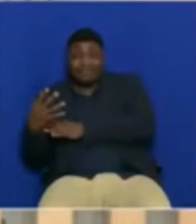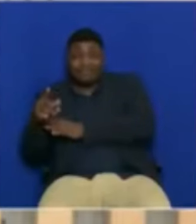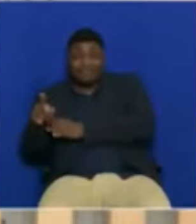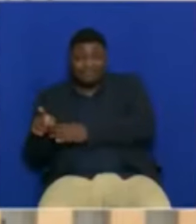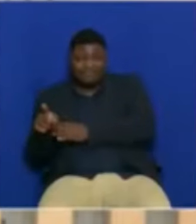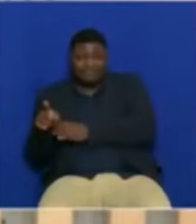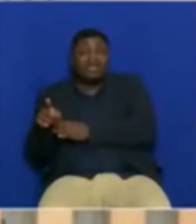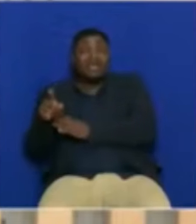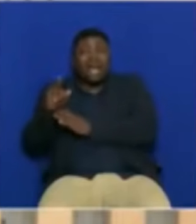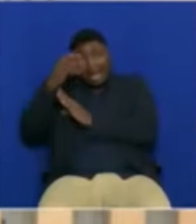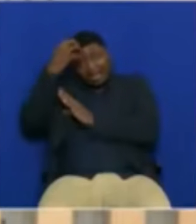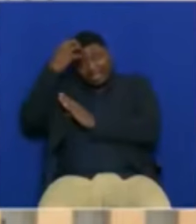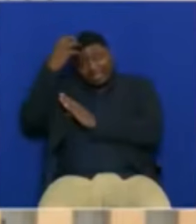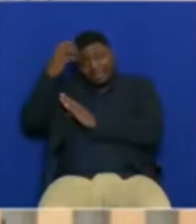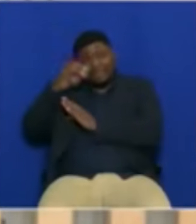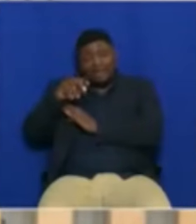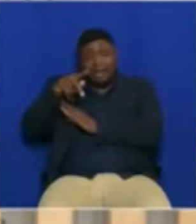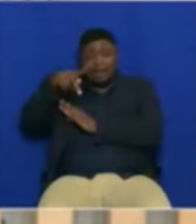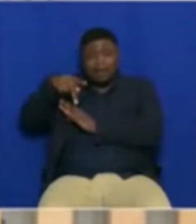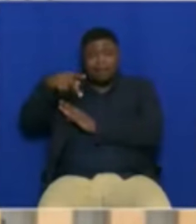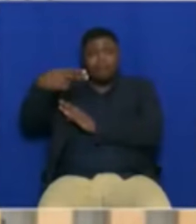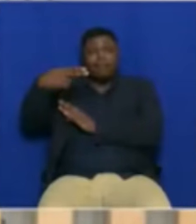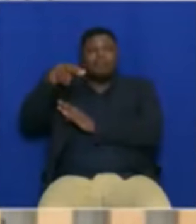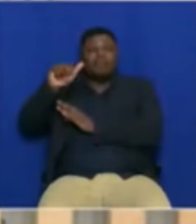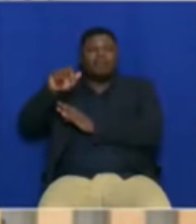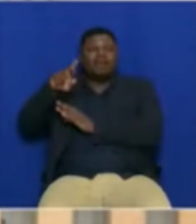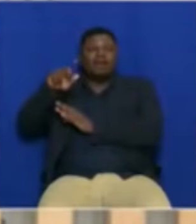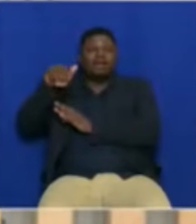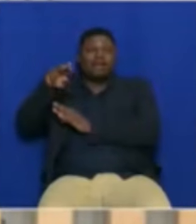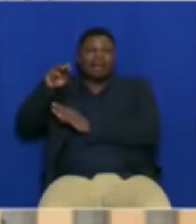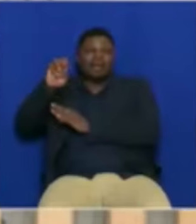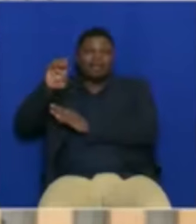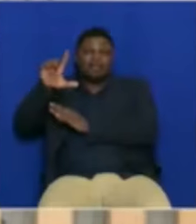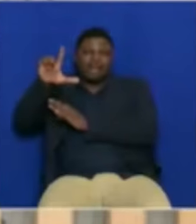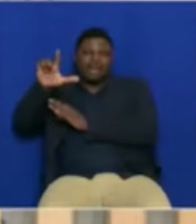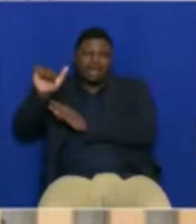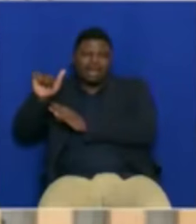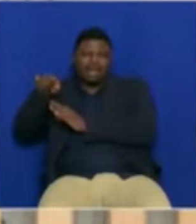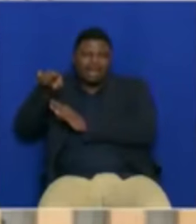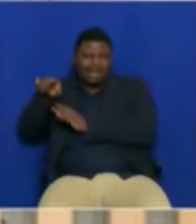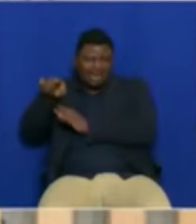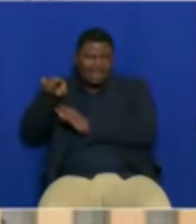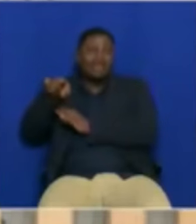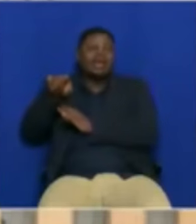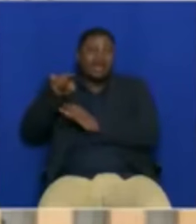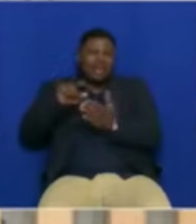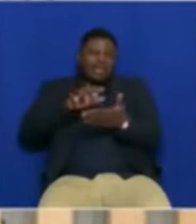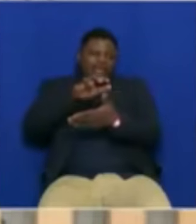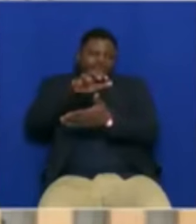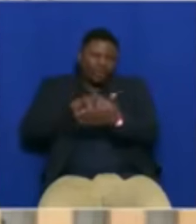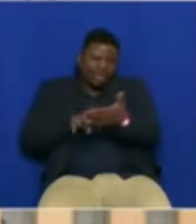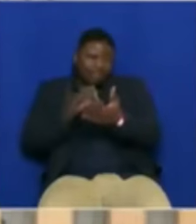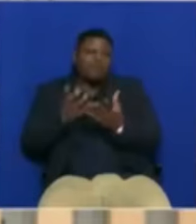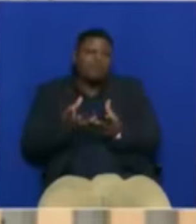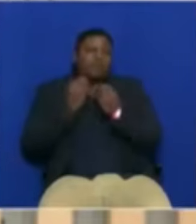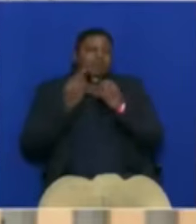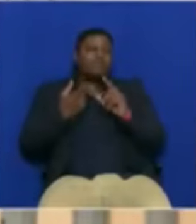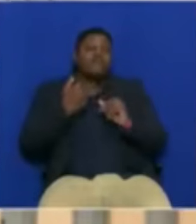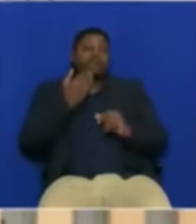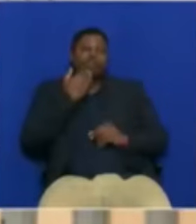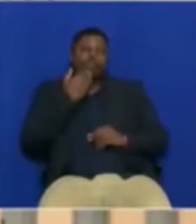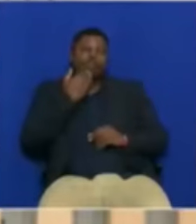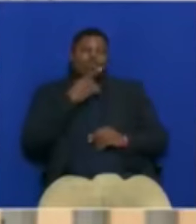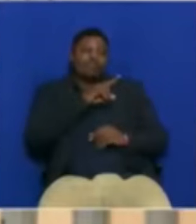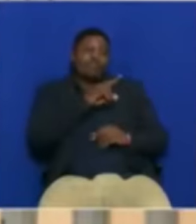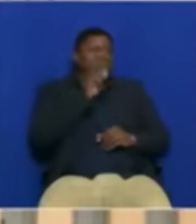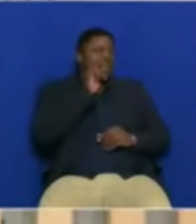obtained this A1 statement from Mr. Adams. Correct. So that's where I end.